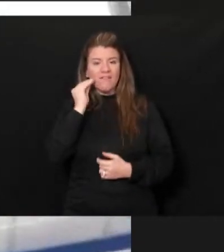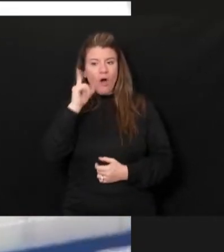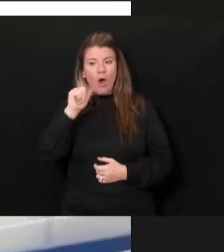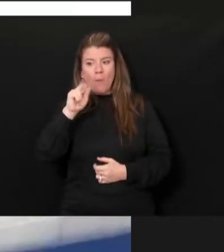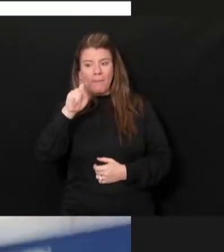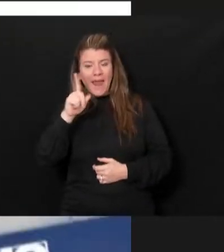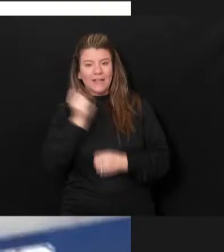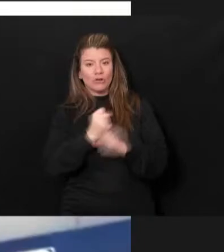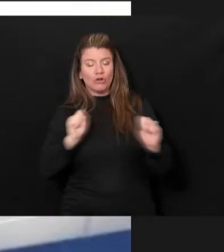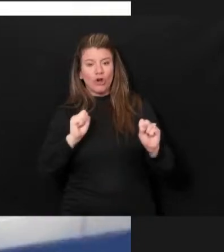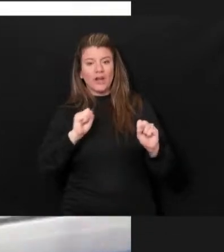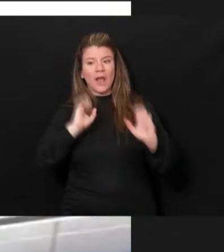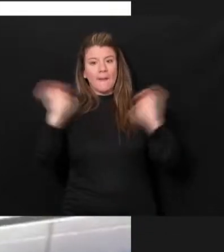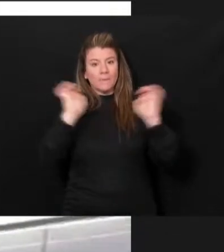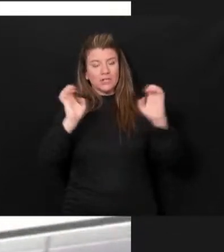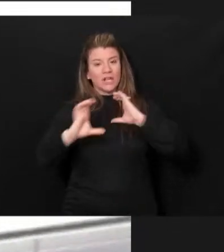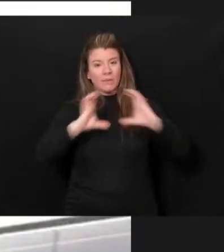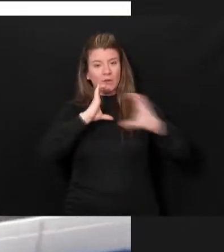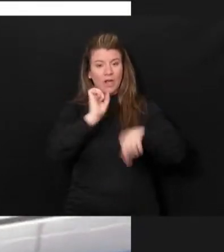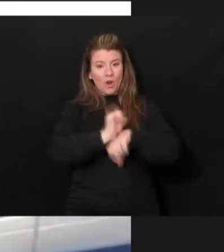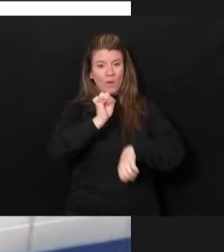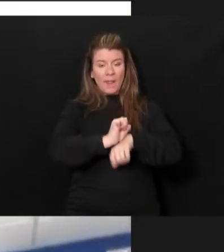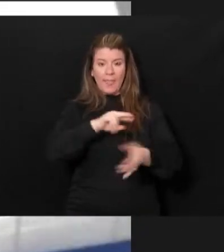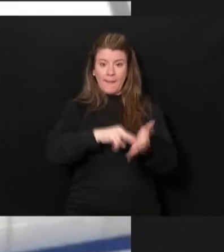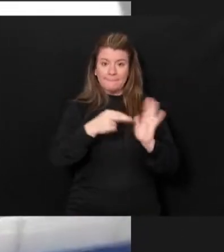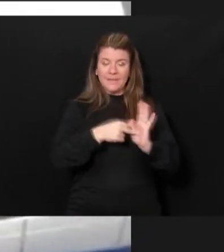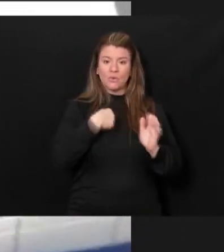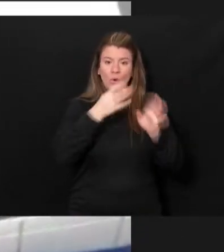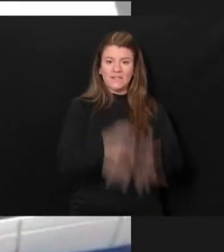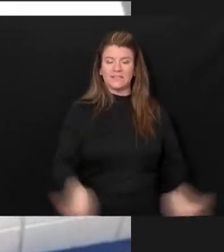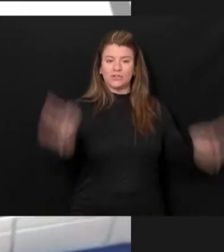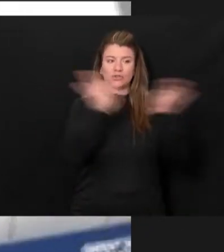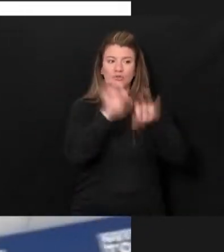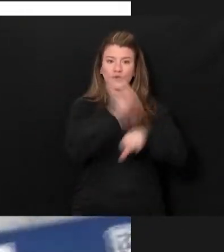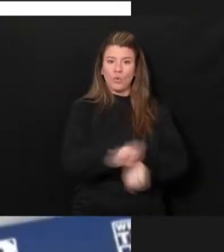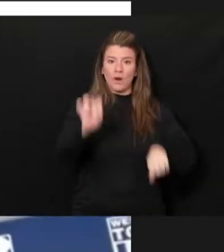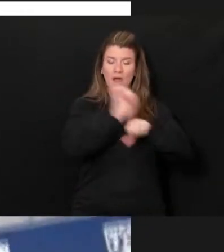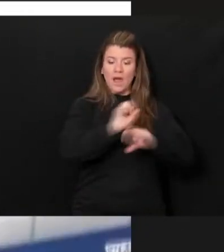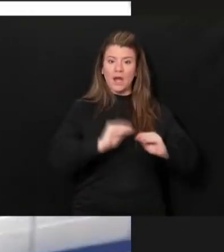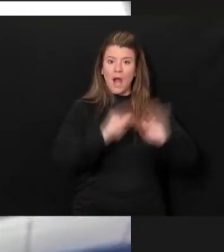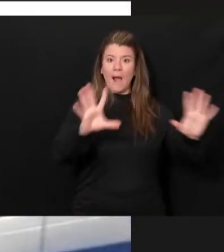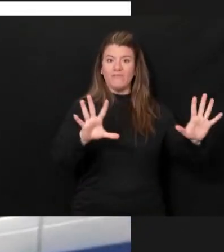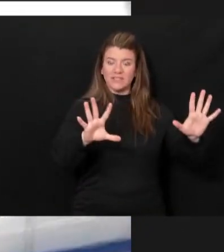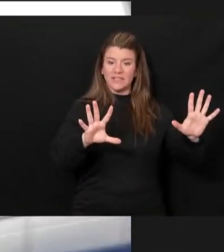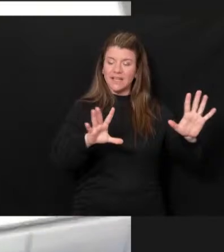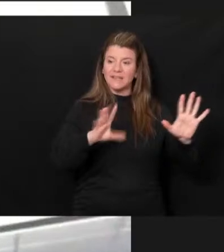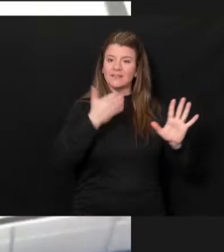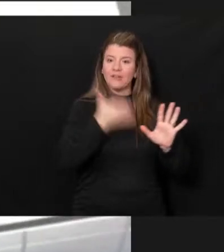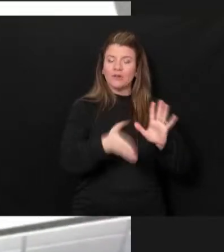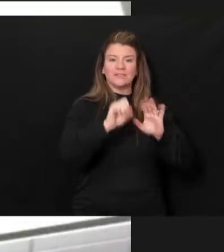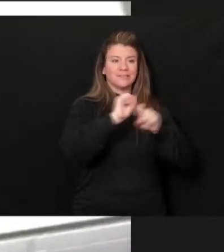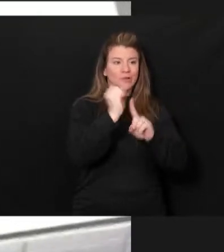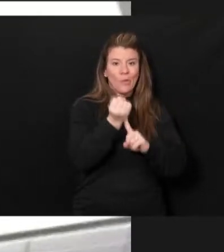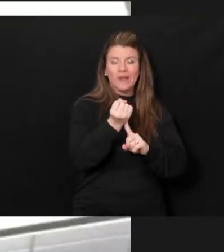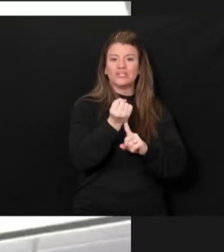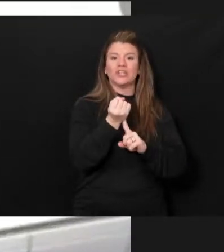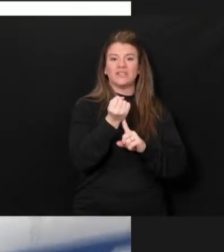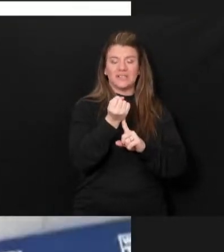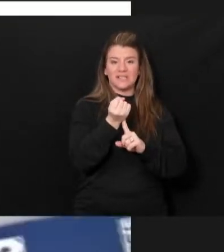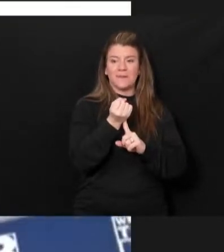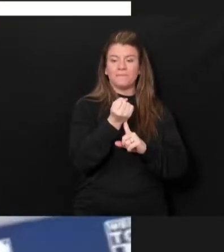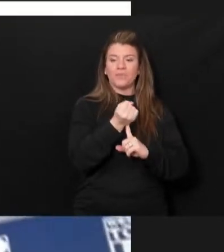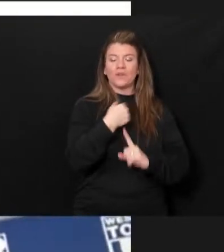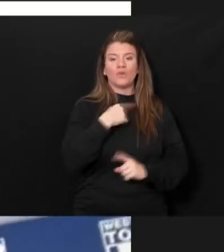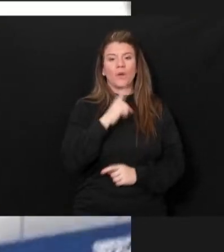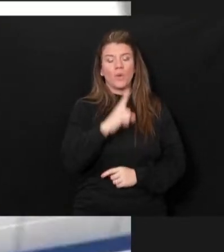emergency communication workers, therefore essential that we go to work. And obviously, we've been in perilous situations like many of you. And so we